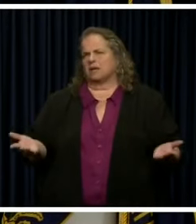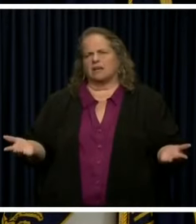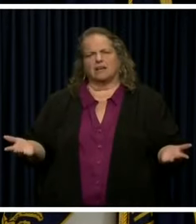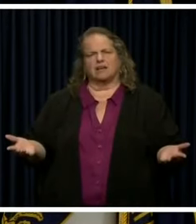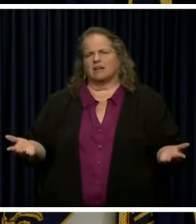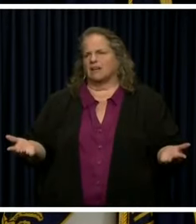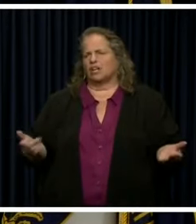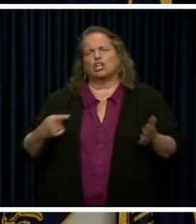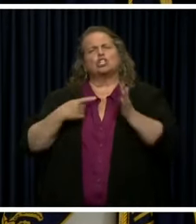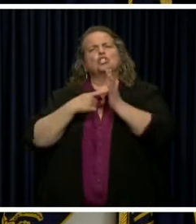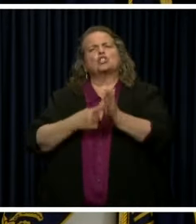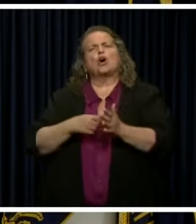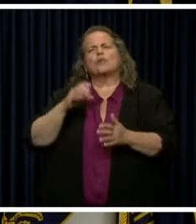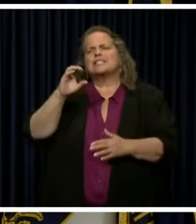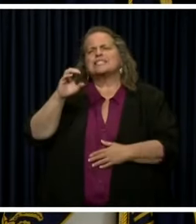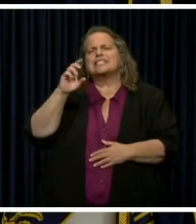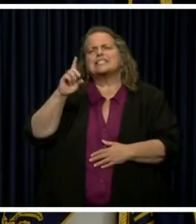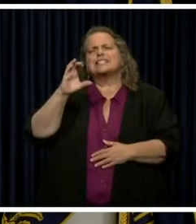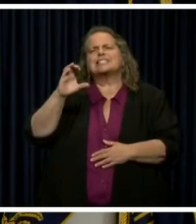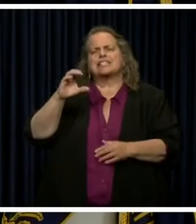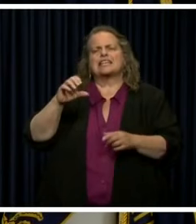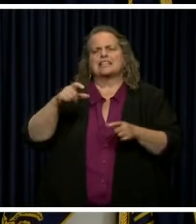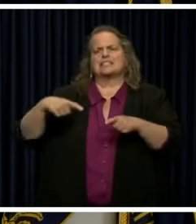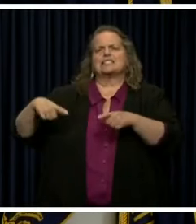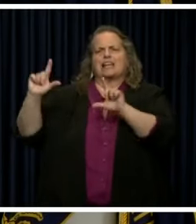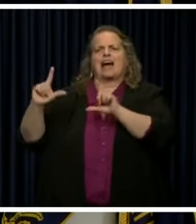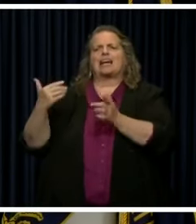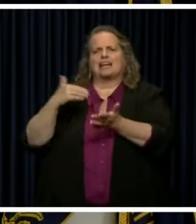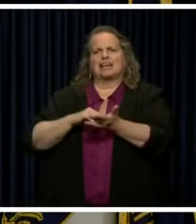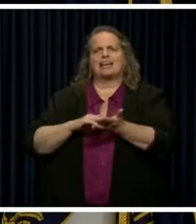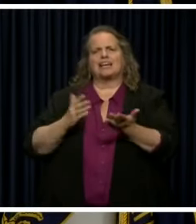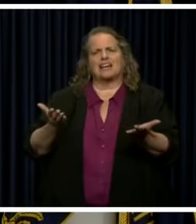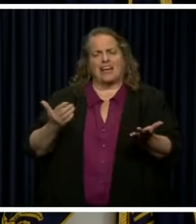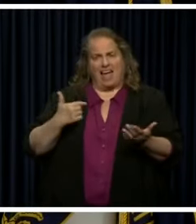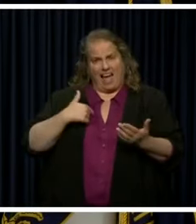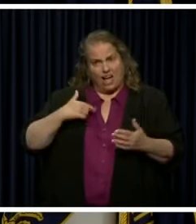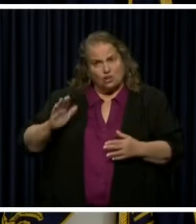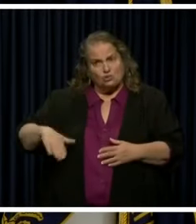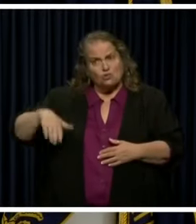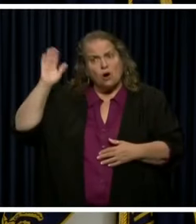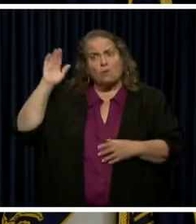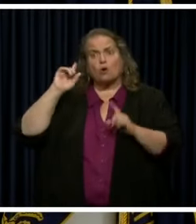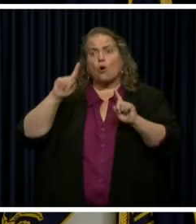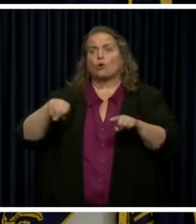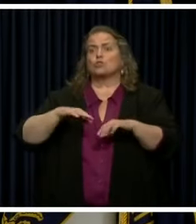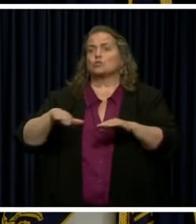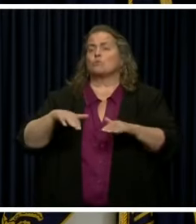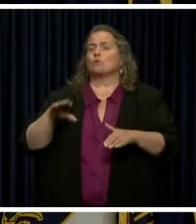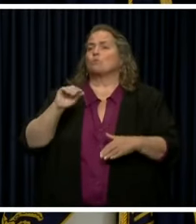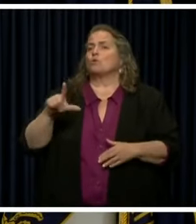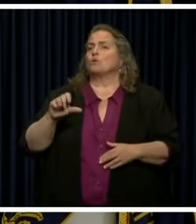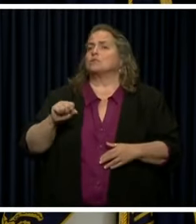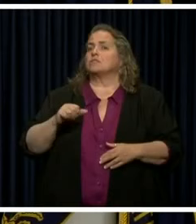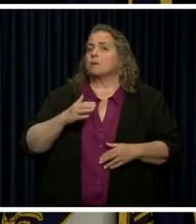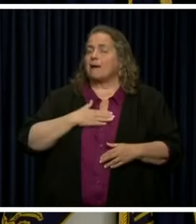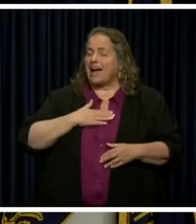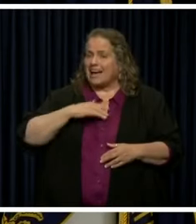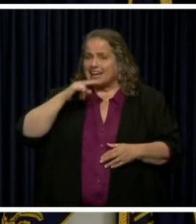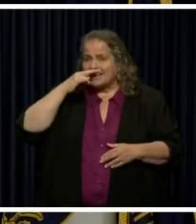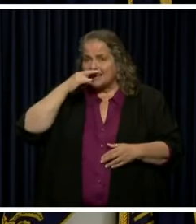again? I mean, folks, I grew up going to pools. My kids, I'm going to want to